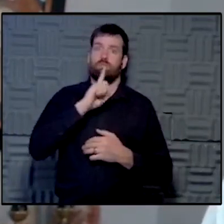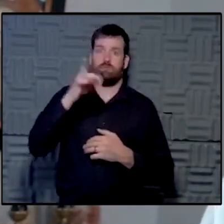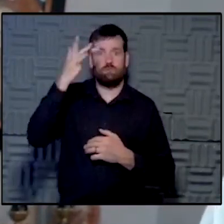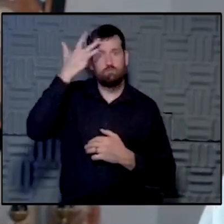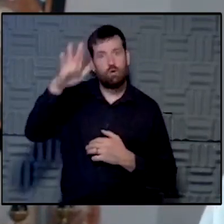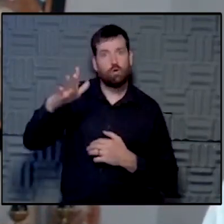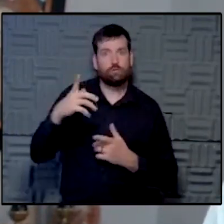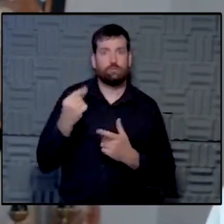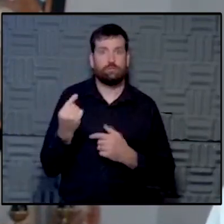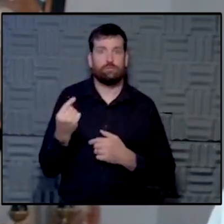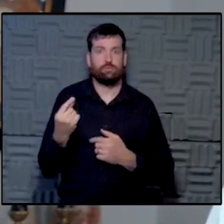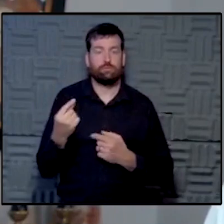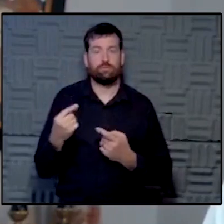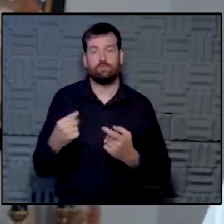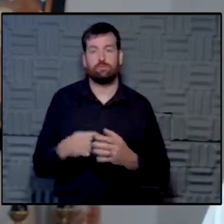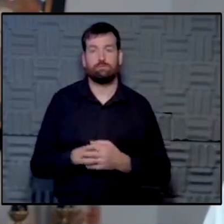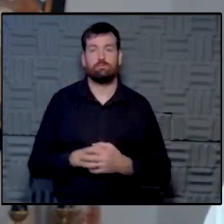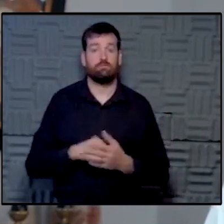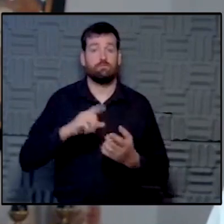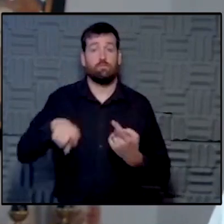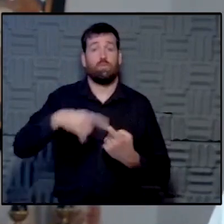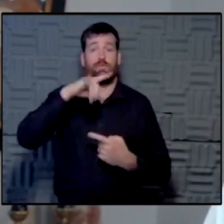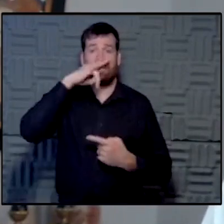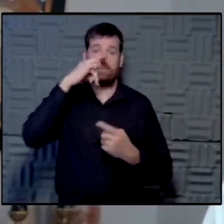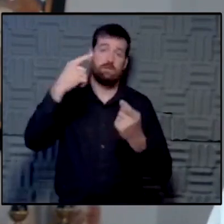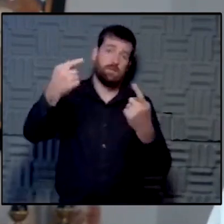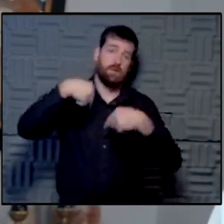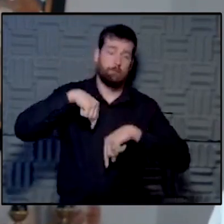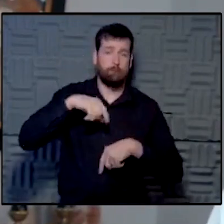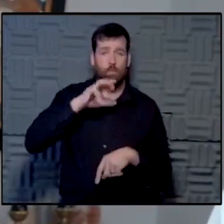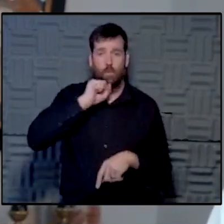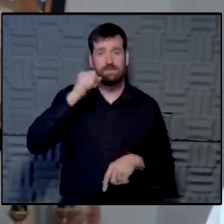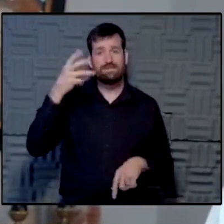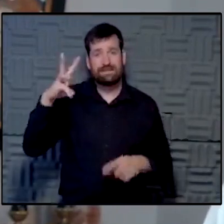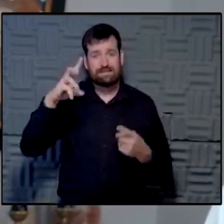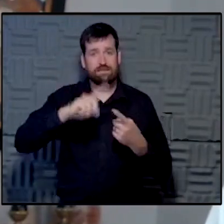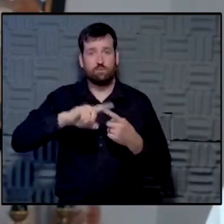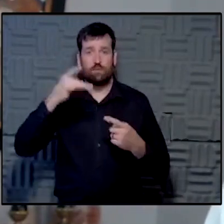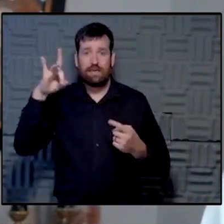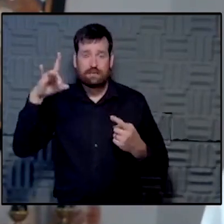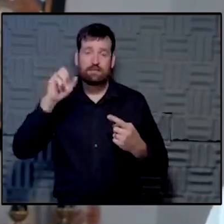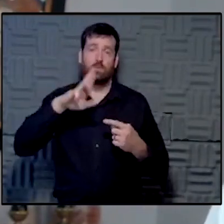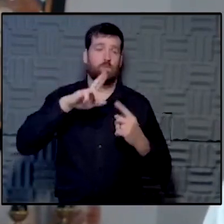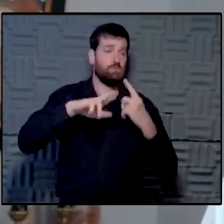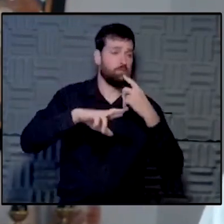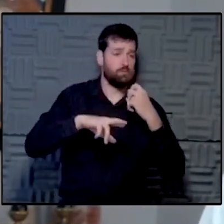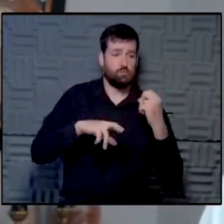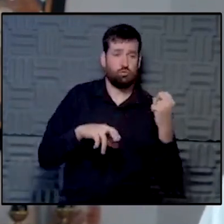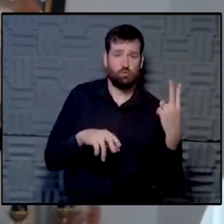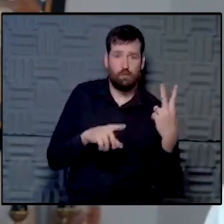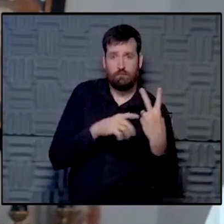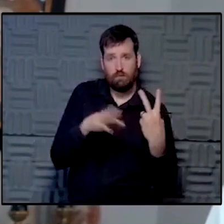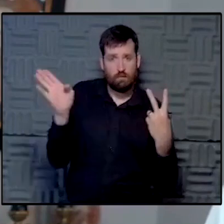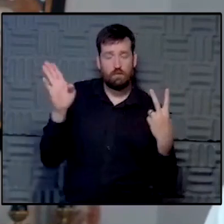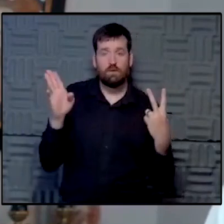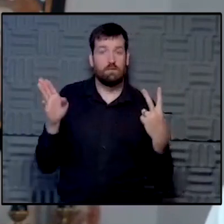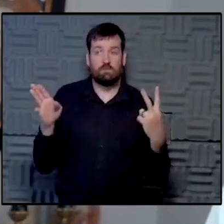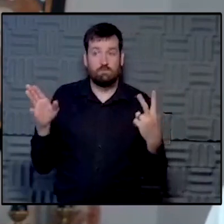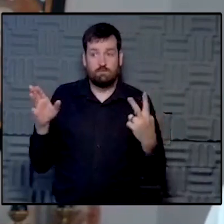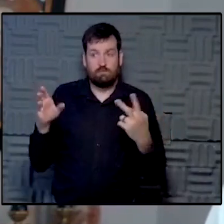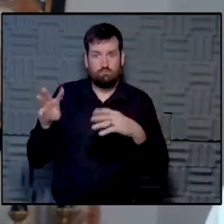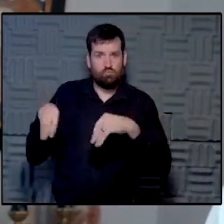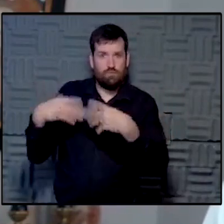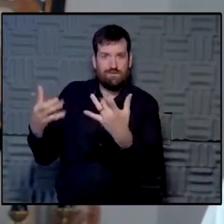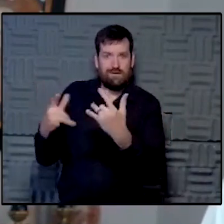do when the kids come in, whether 16 to 18 or 12 to 18. If the parents say, yeah, I'd like to get the vaccine, they're giving it to